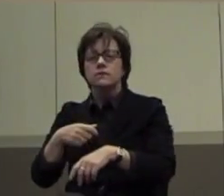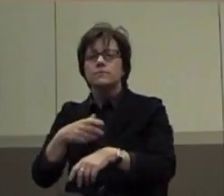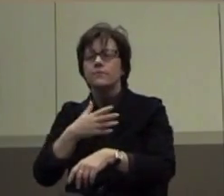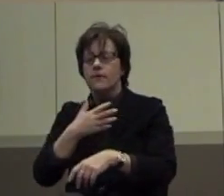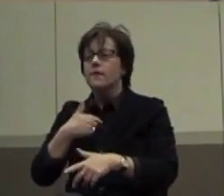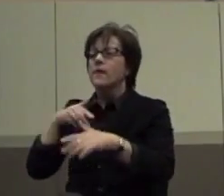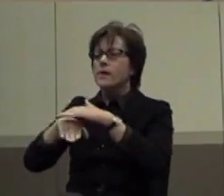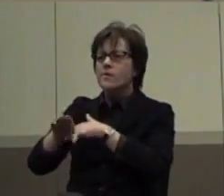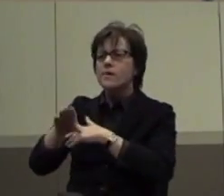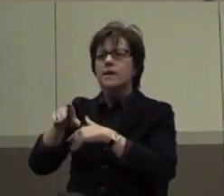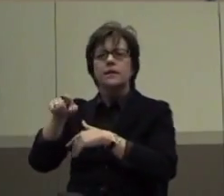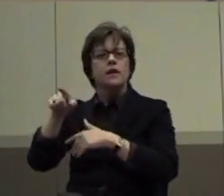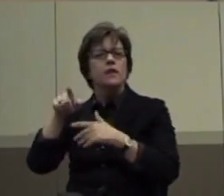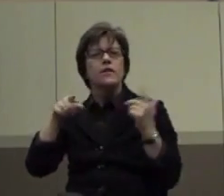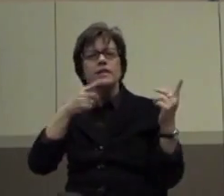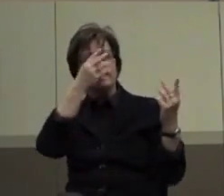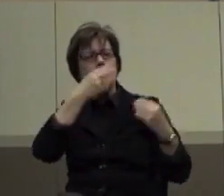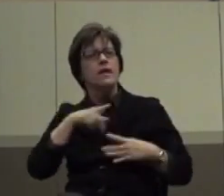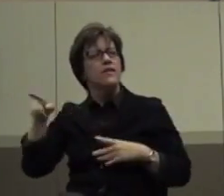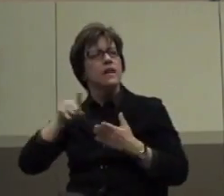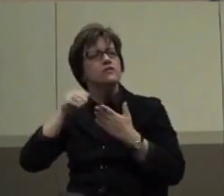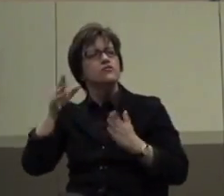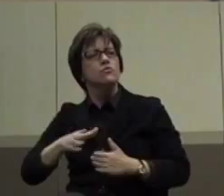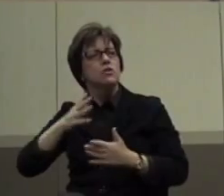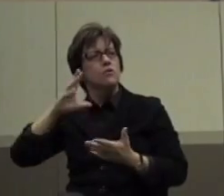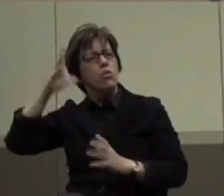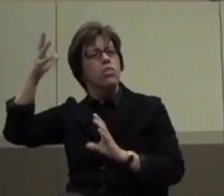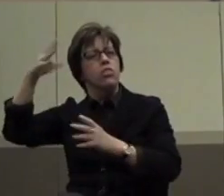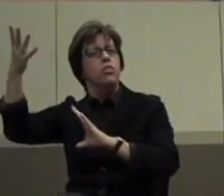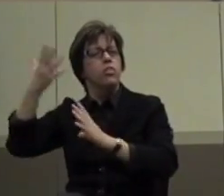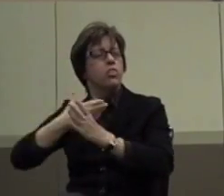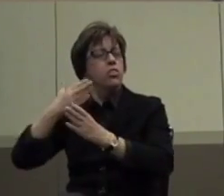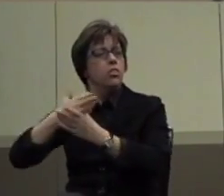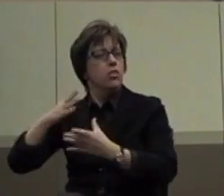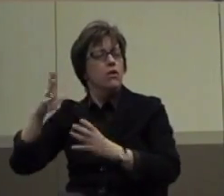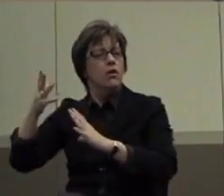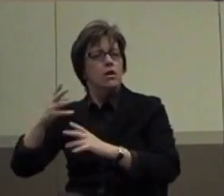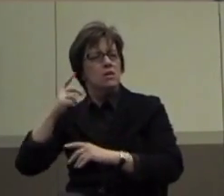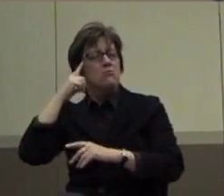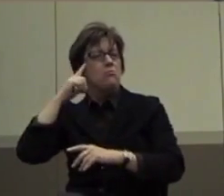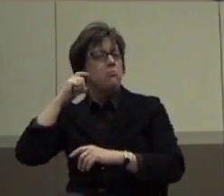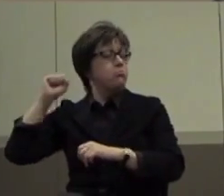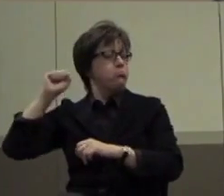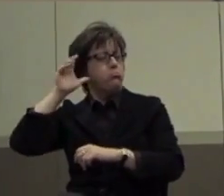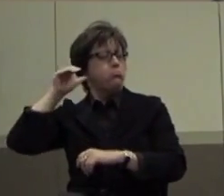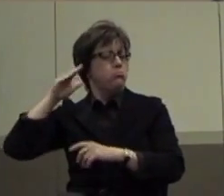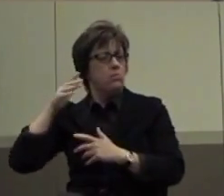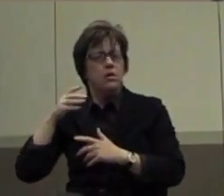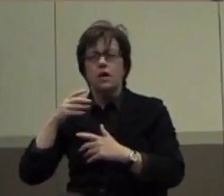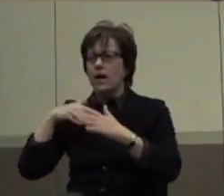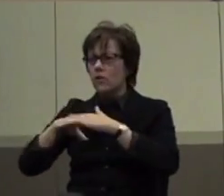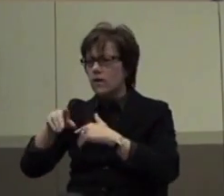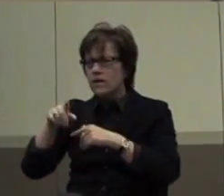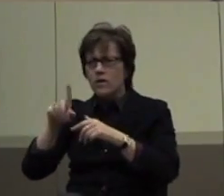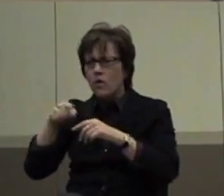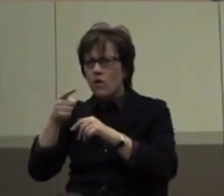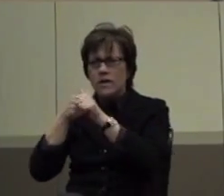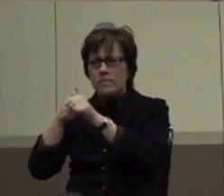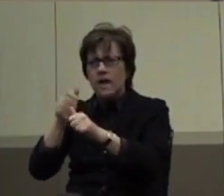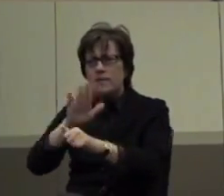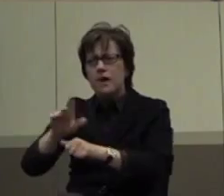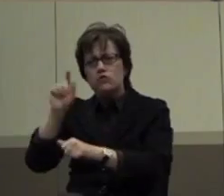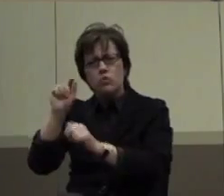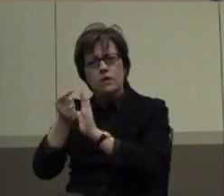is disruptive or this student is defiant. And when I first go in, the first thing I find out is that they're only complying about 20% of the